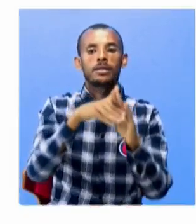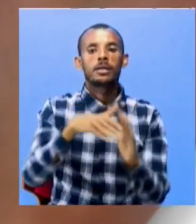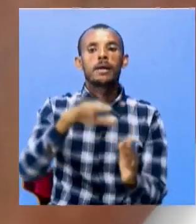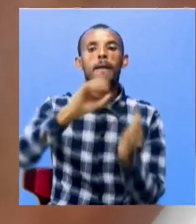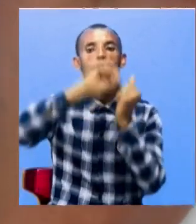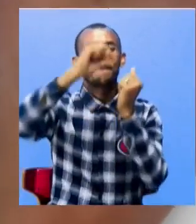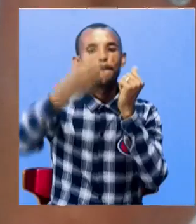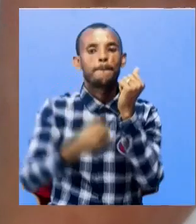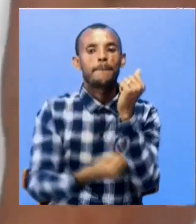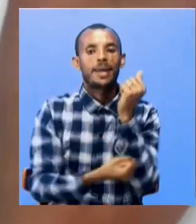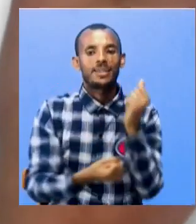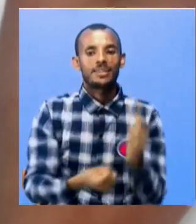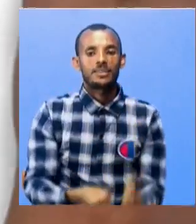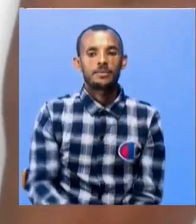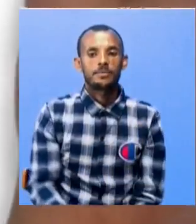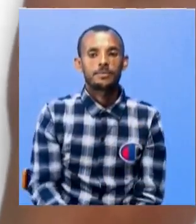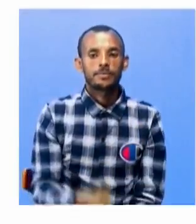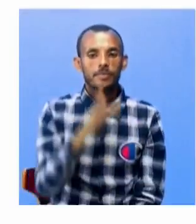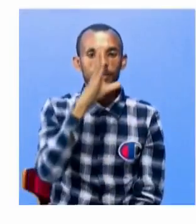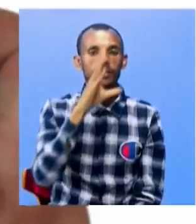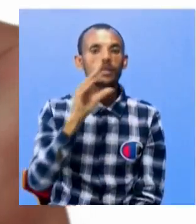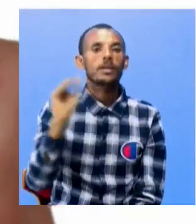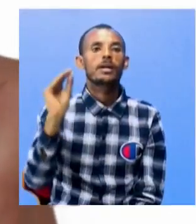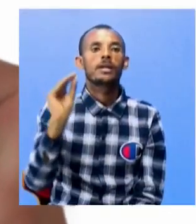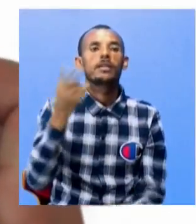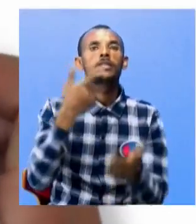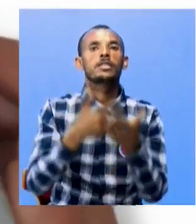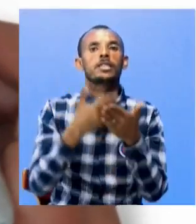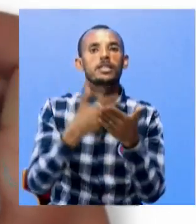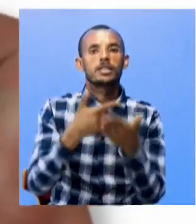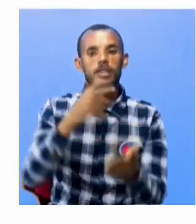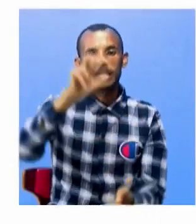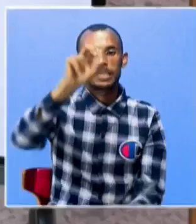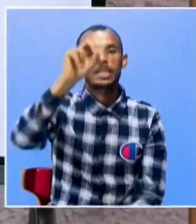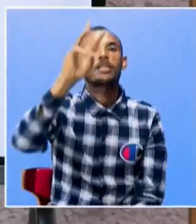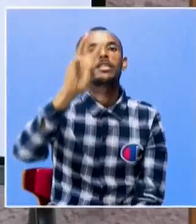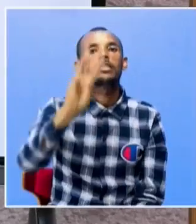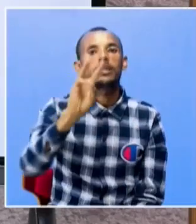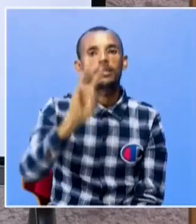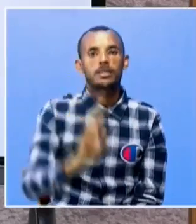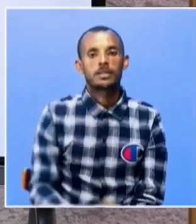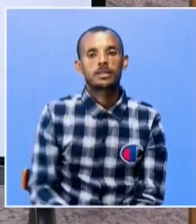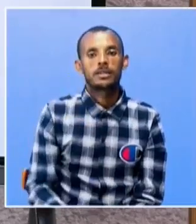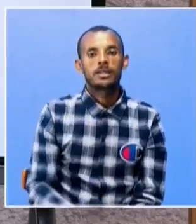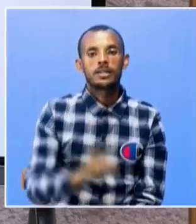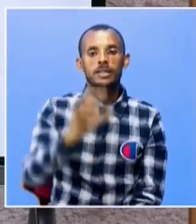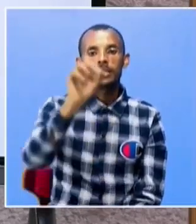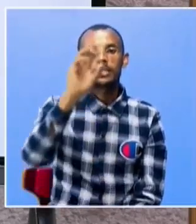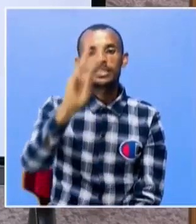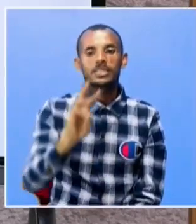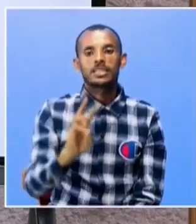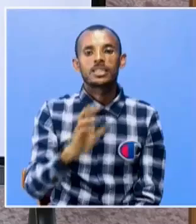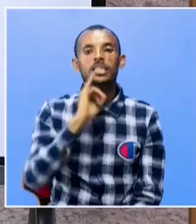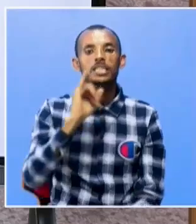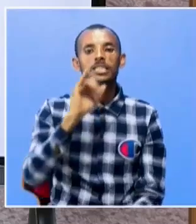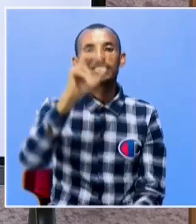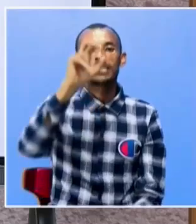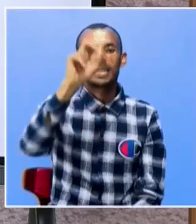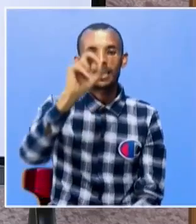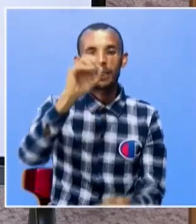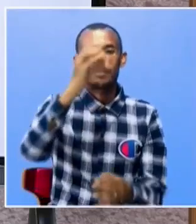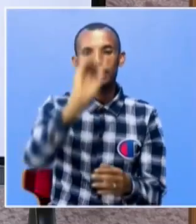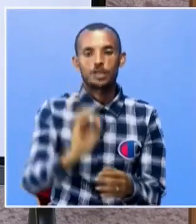base, and this 36, a certain percent of total